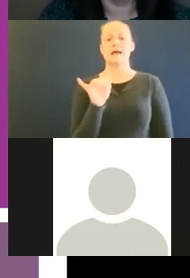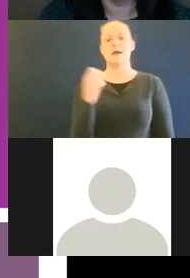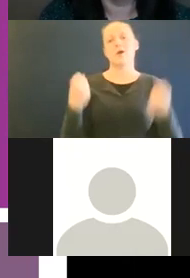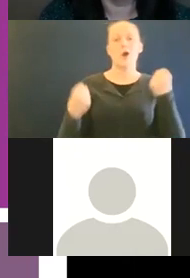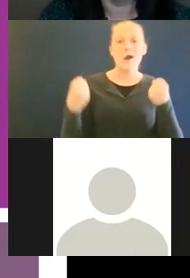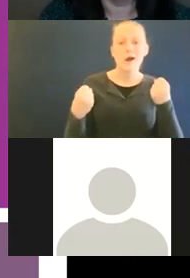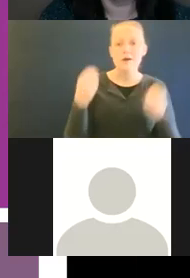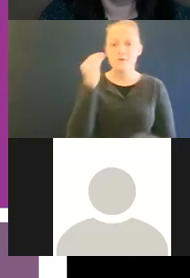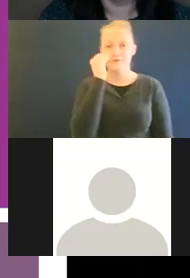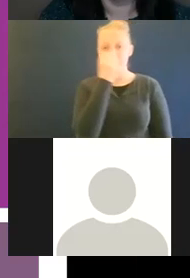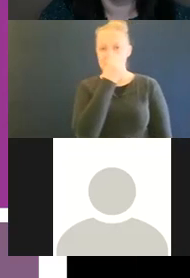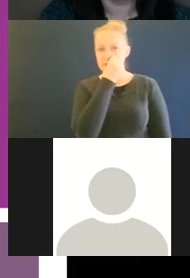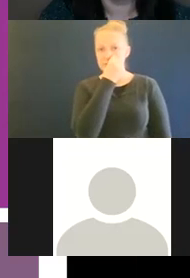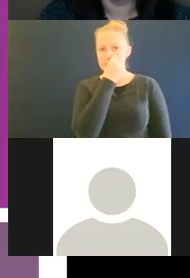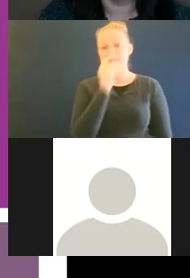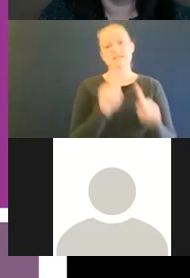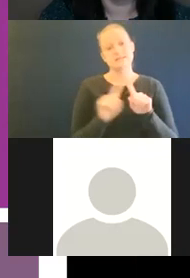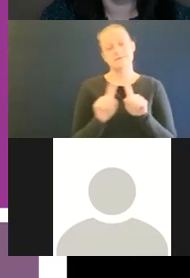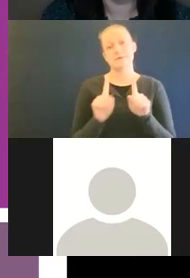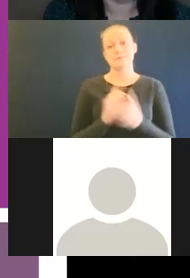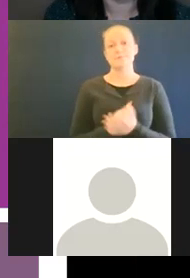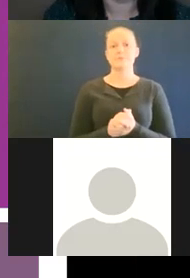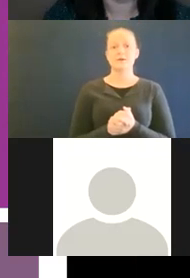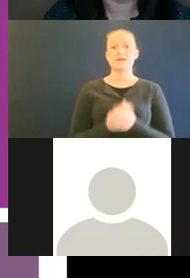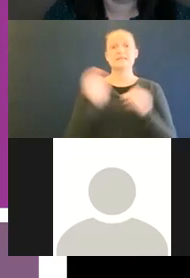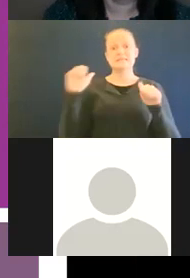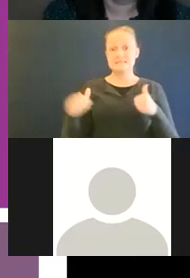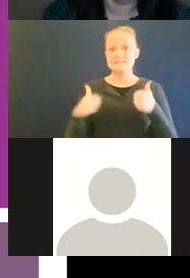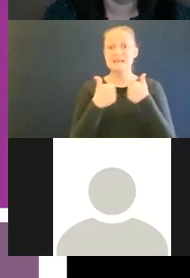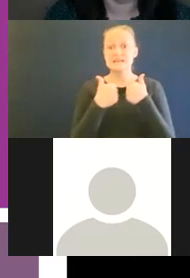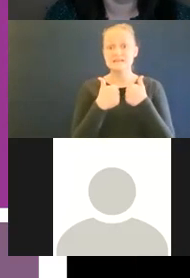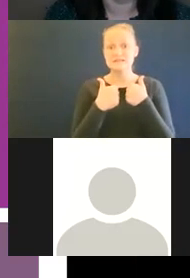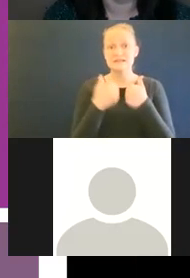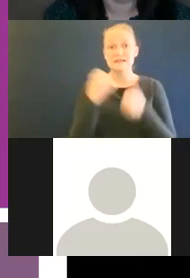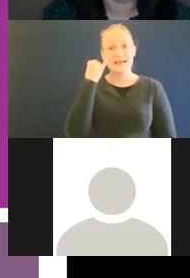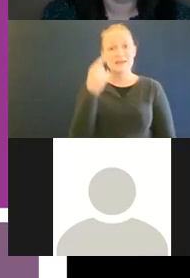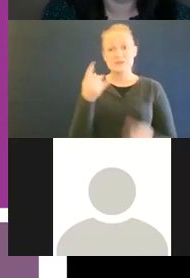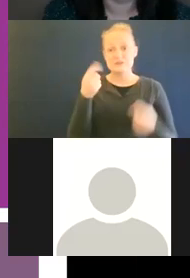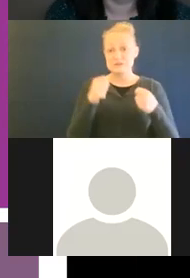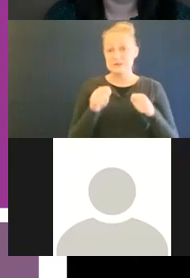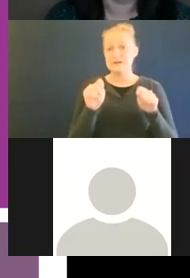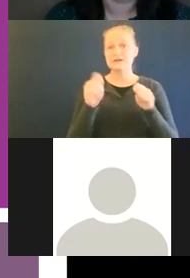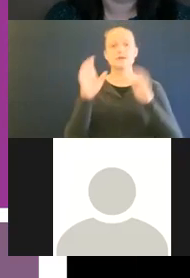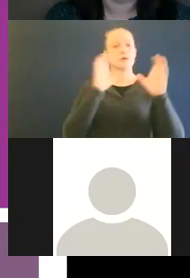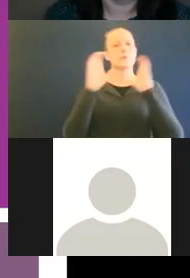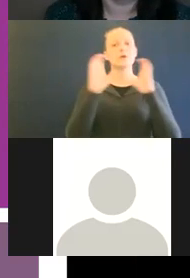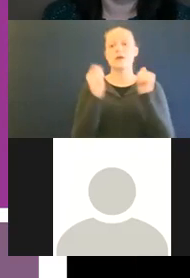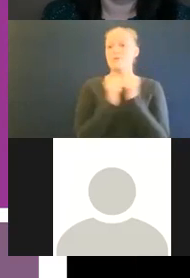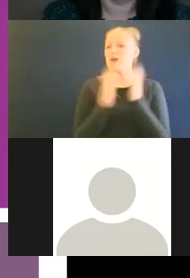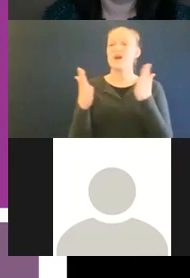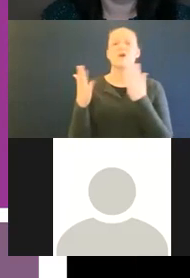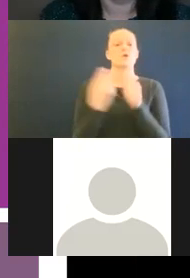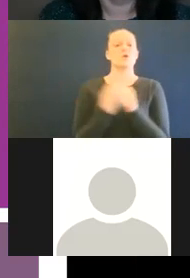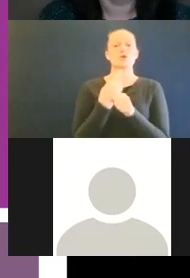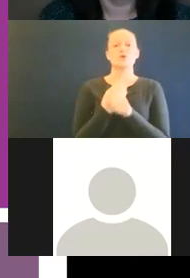flower. So it's really difficult, actually, if you try to do it, to communicate without using